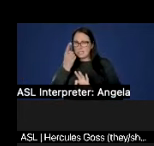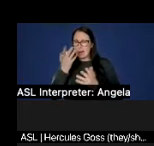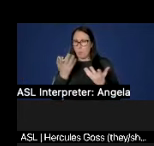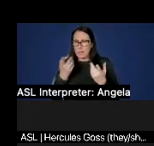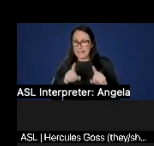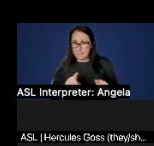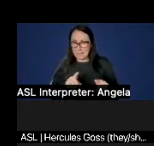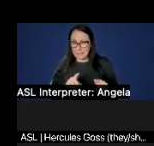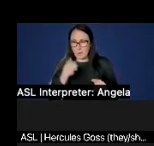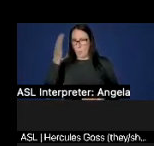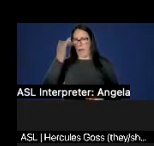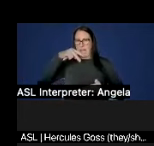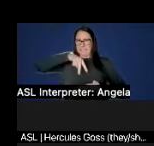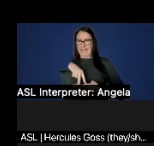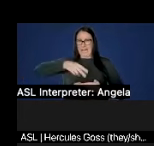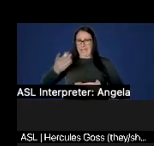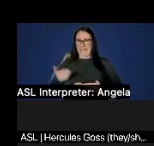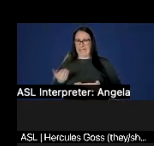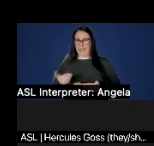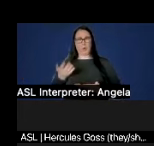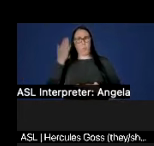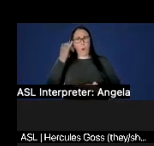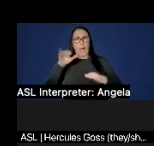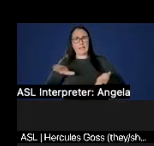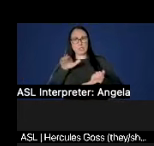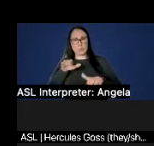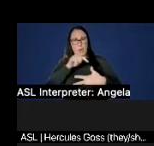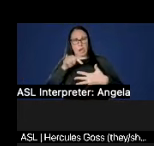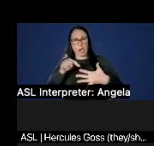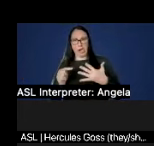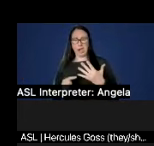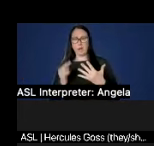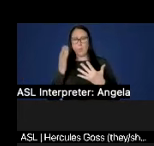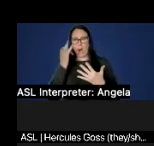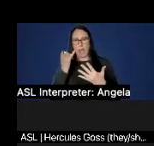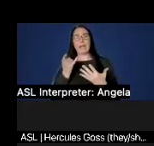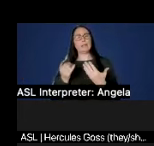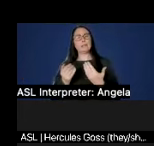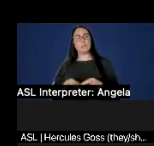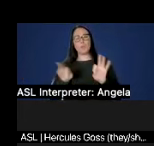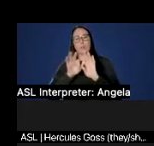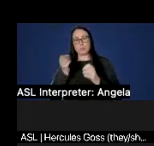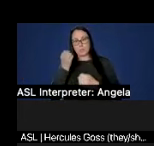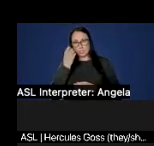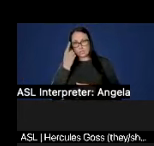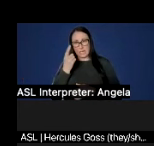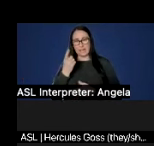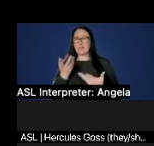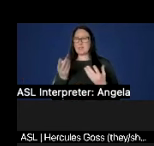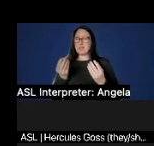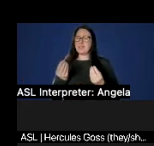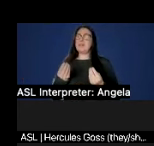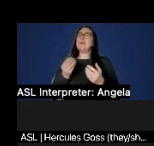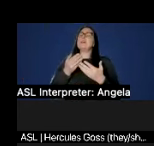and do, this? Of course, progressing to the more invasive, for lack of a better word, parts